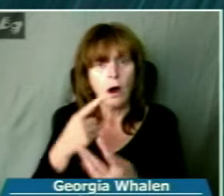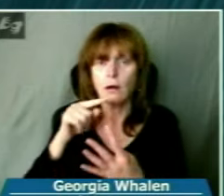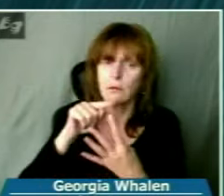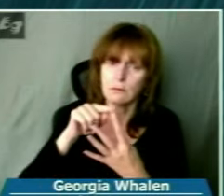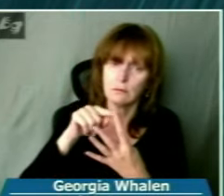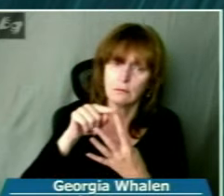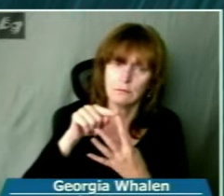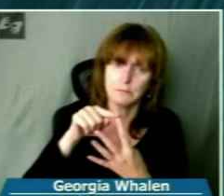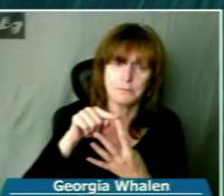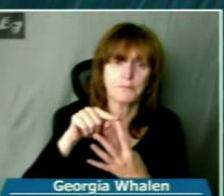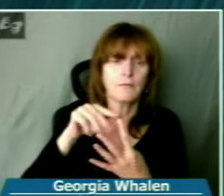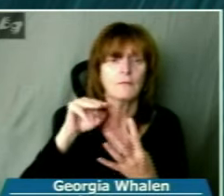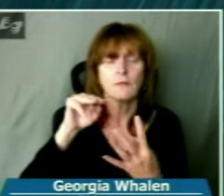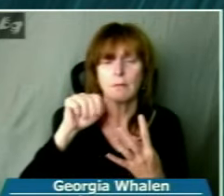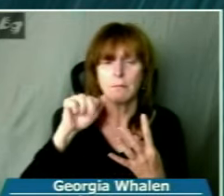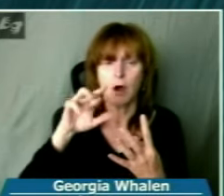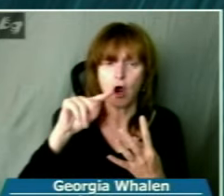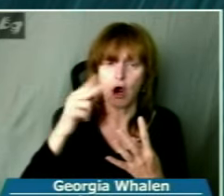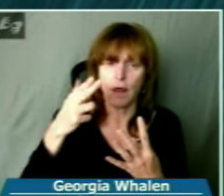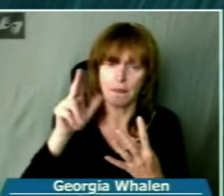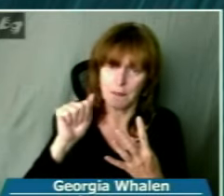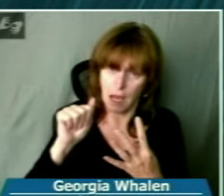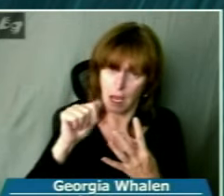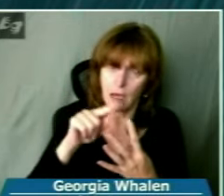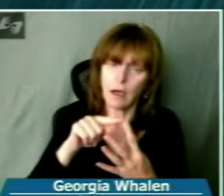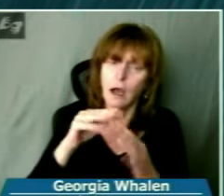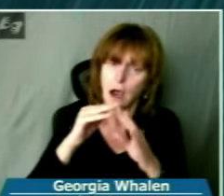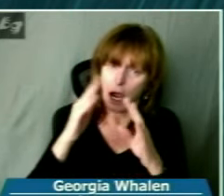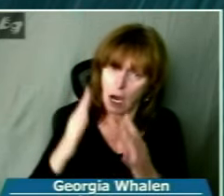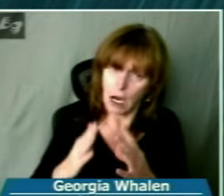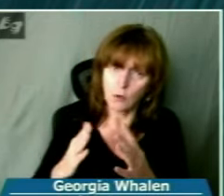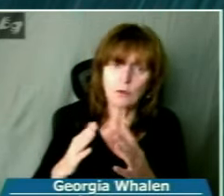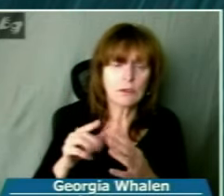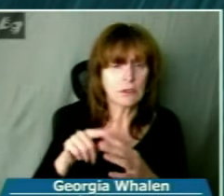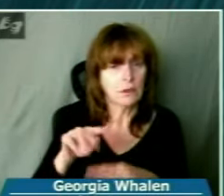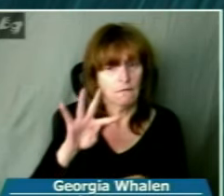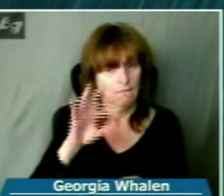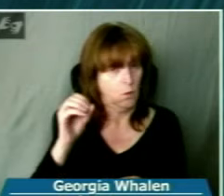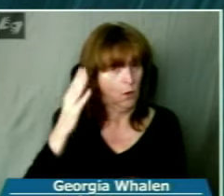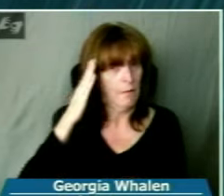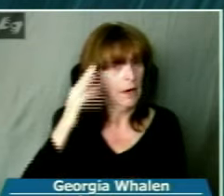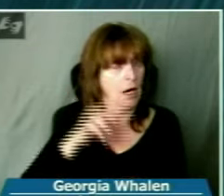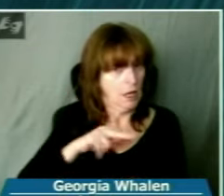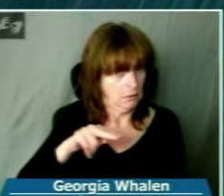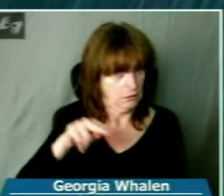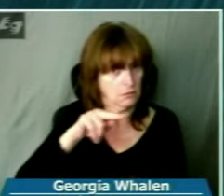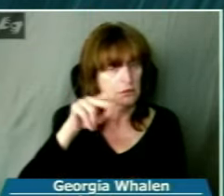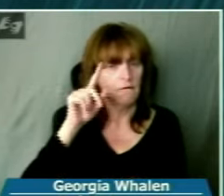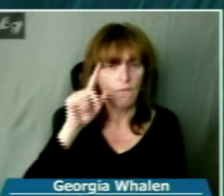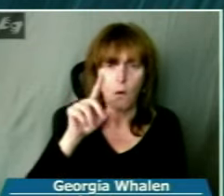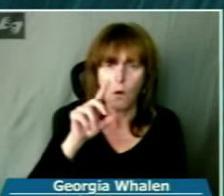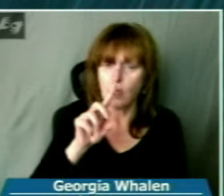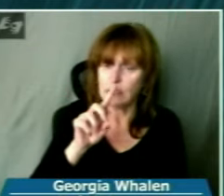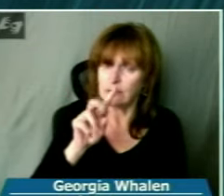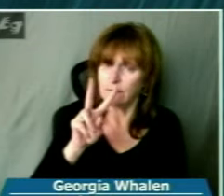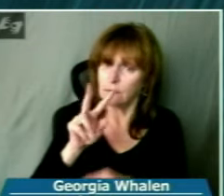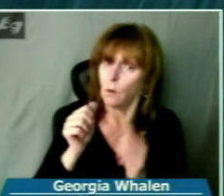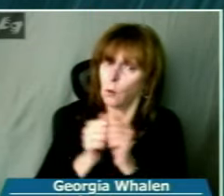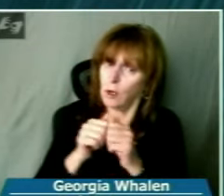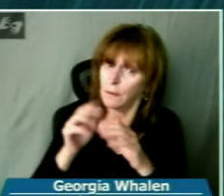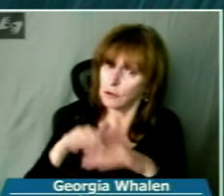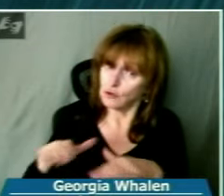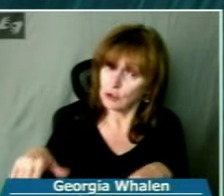Street, where we have 40 beds for women and children who are victims of violence, and an additional 25 beds for single